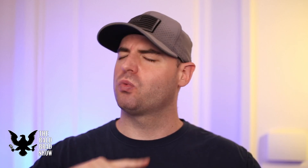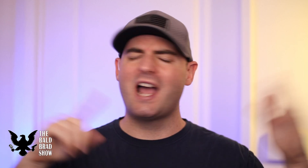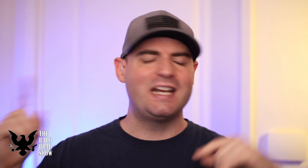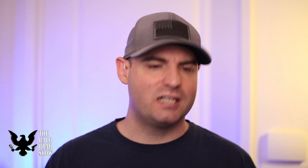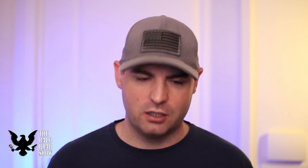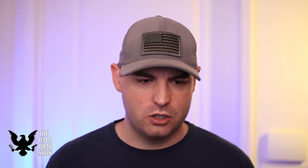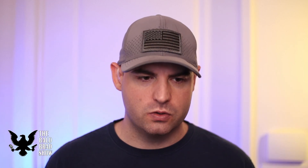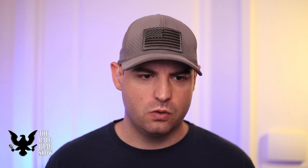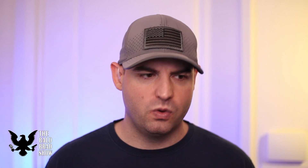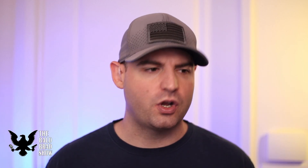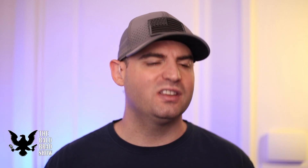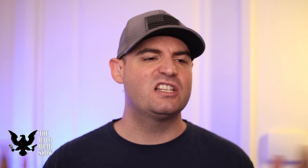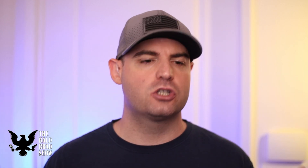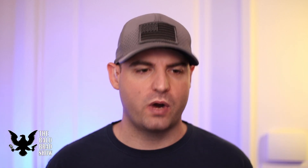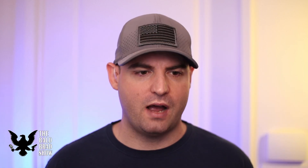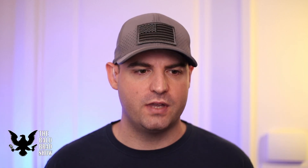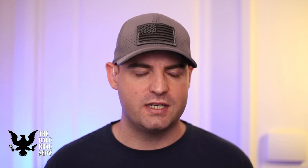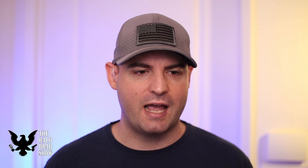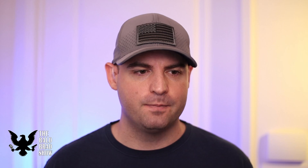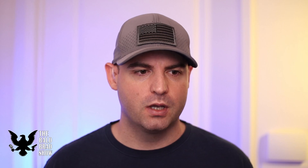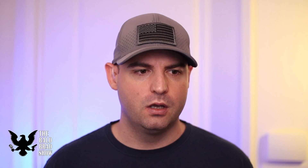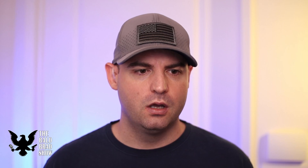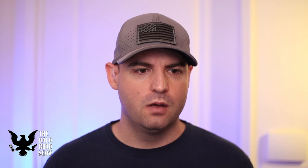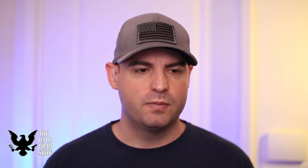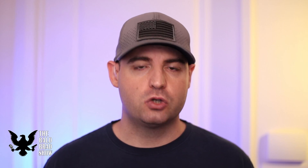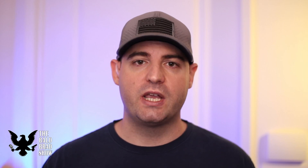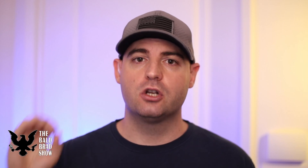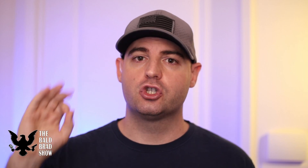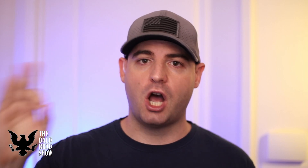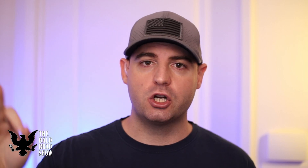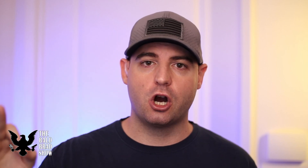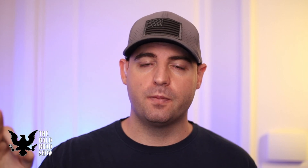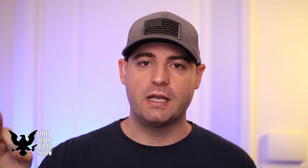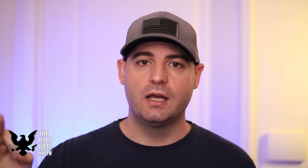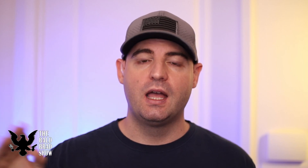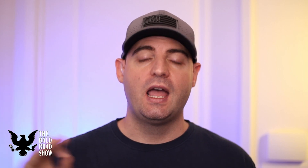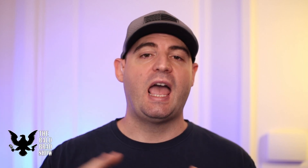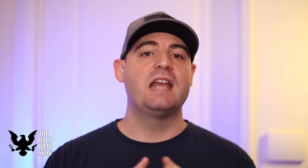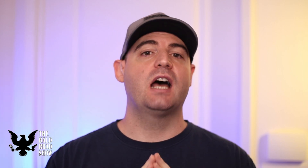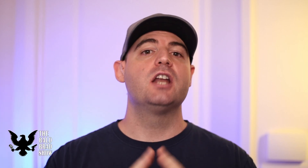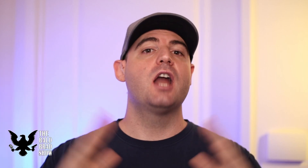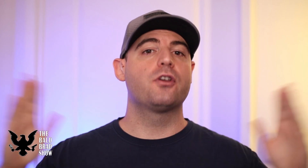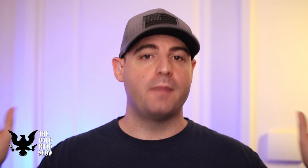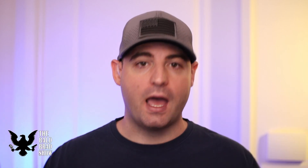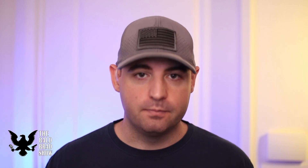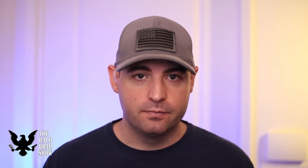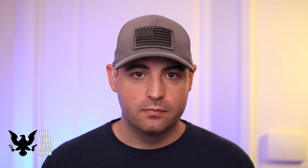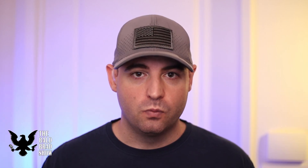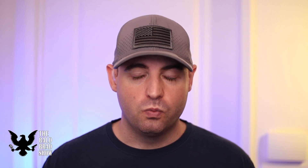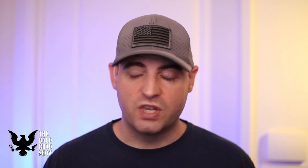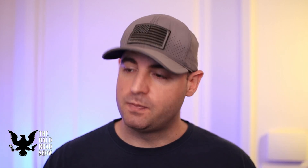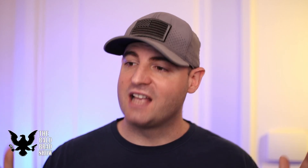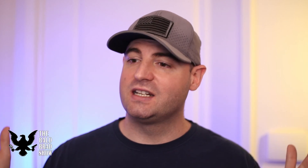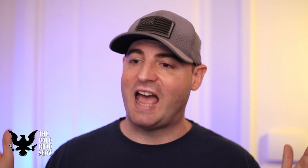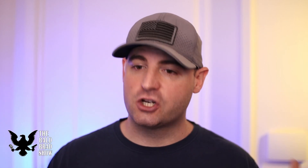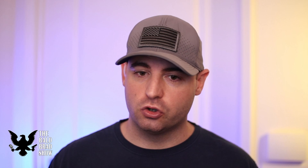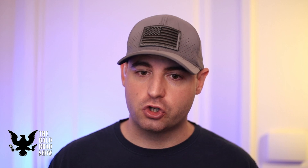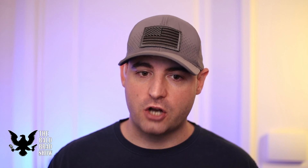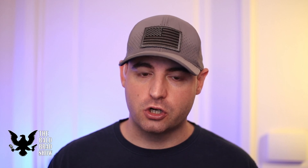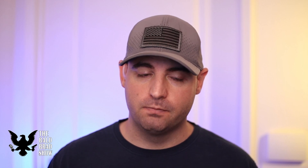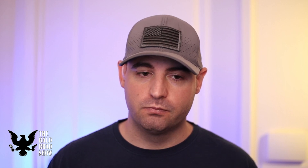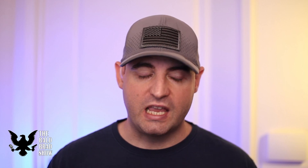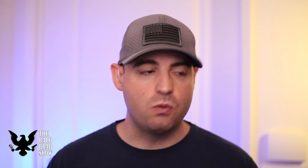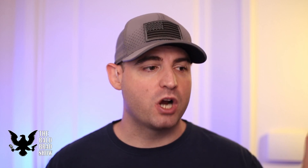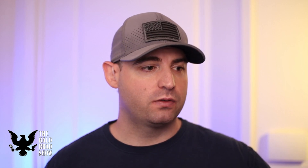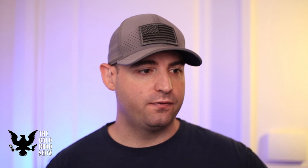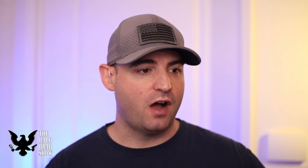jump right into the news with our lead story of the day between John Kirby and another man. This man's a national